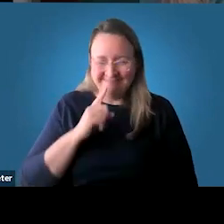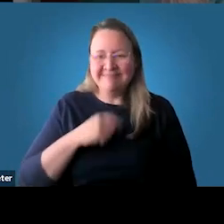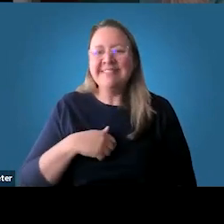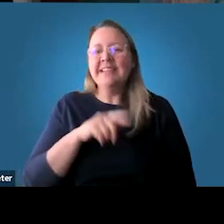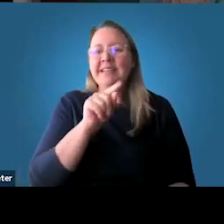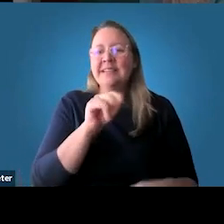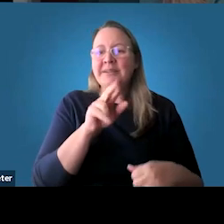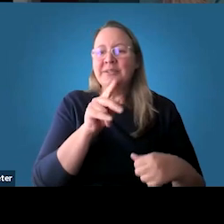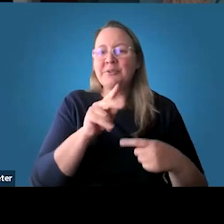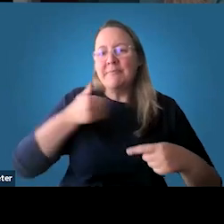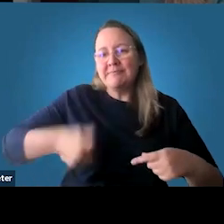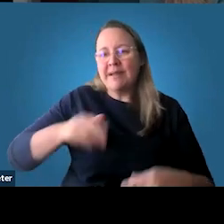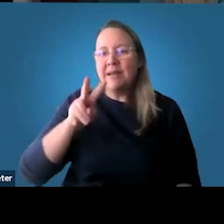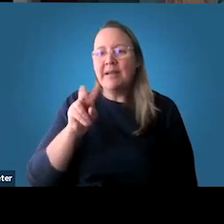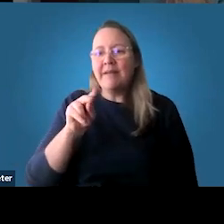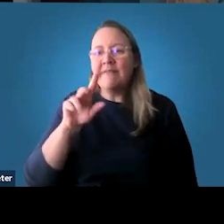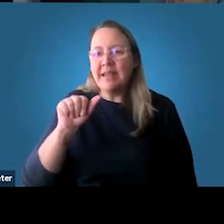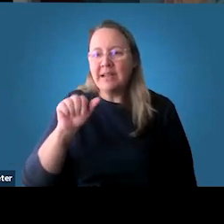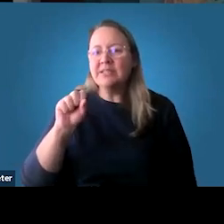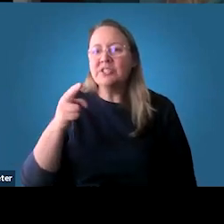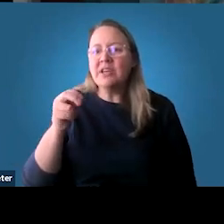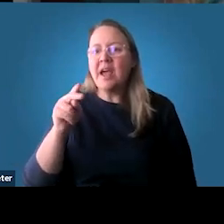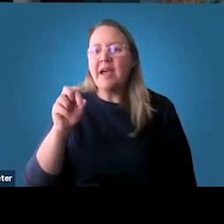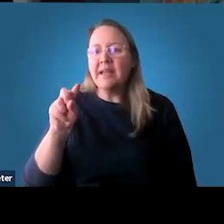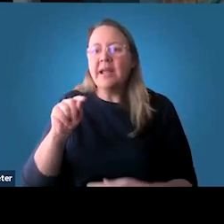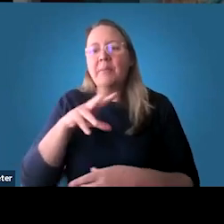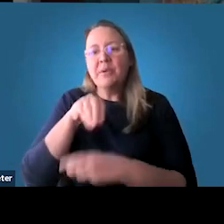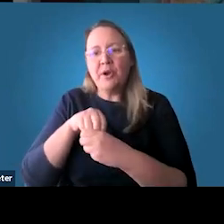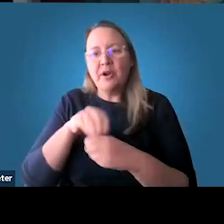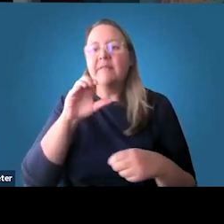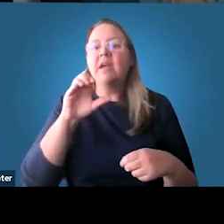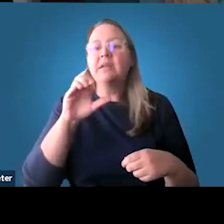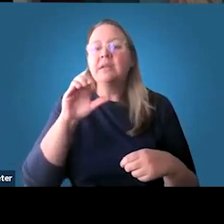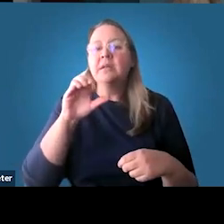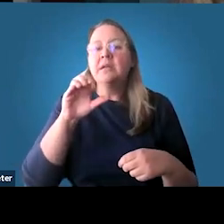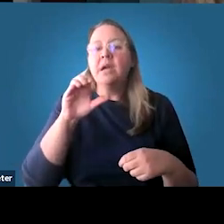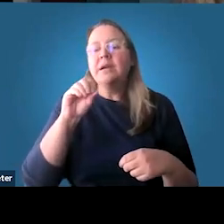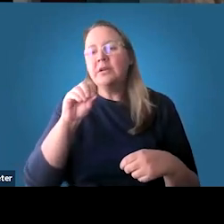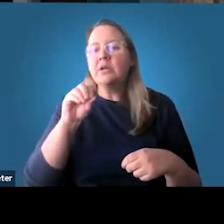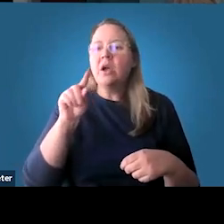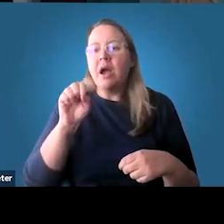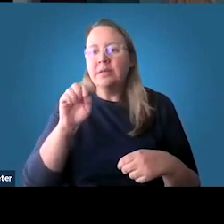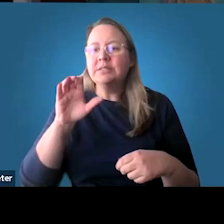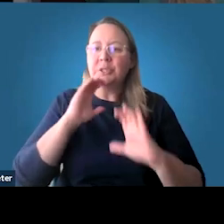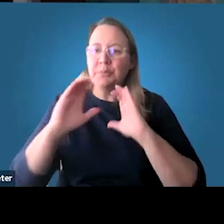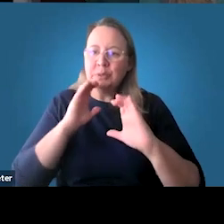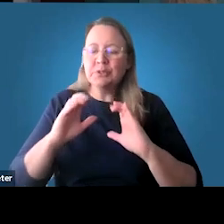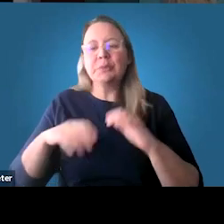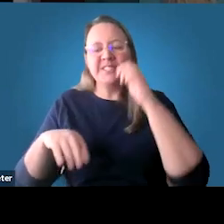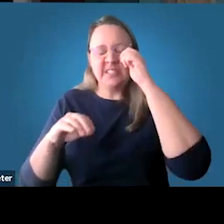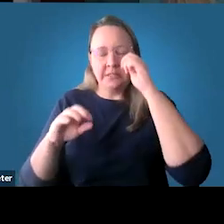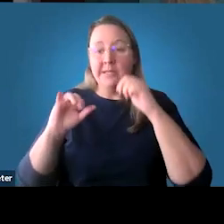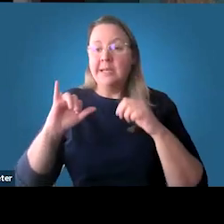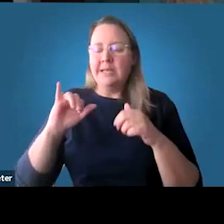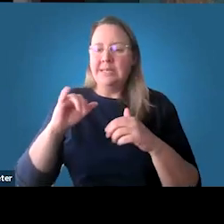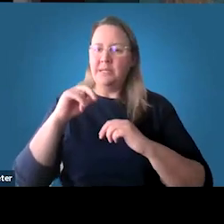Tristan mentioned, my name is Vanessa Schnaidt, and I'm part of the team at Cause Communications, which is a capacity building organization